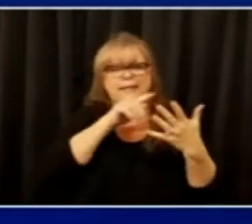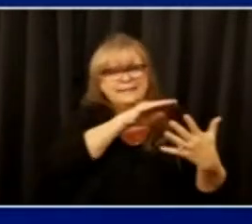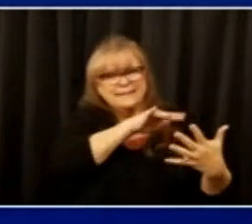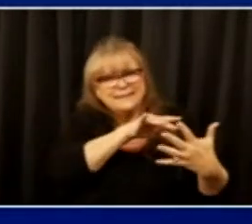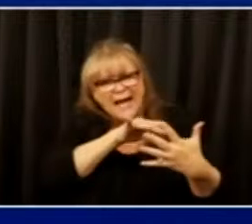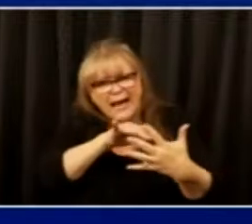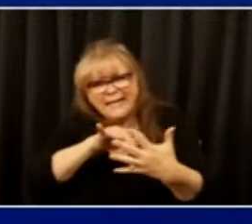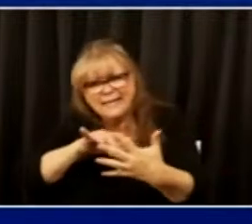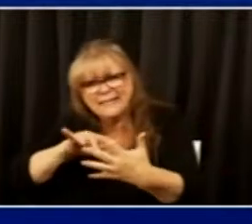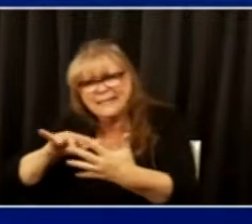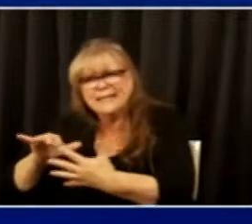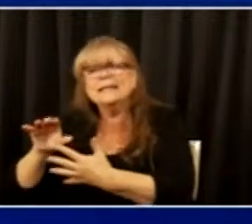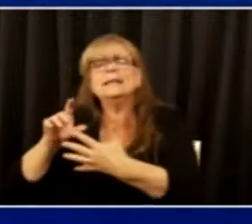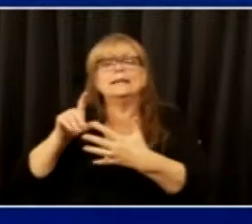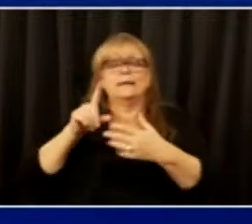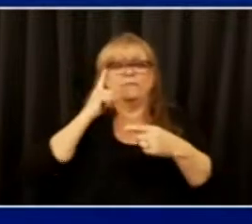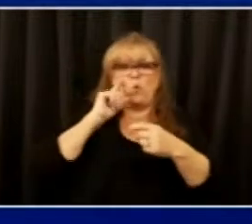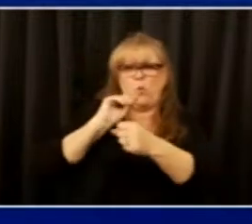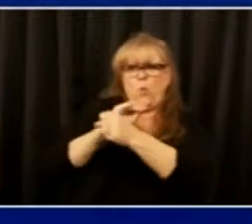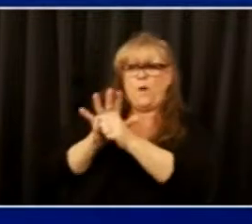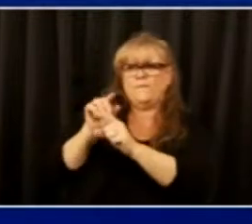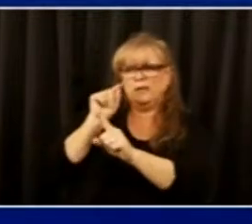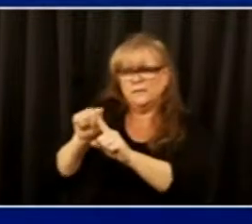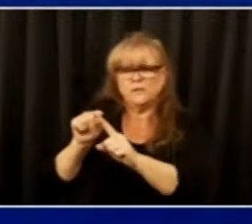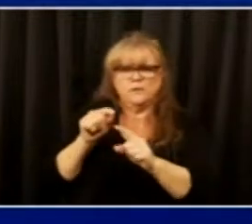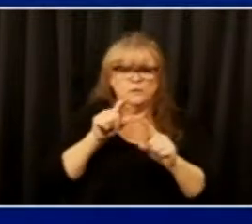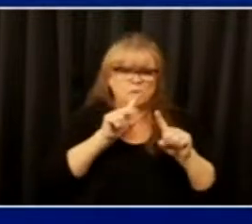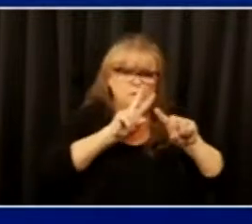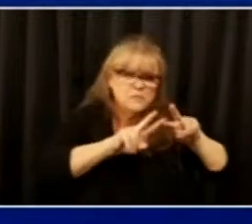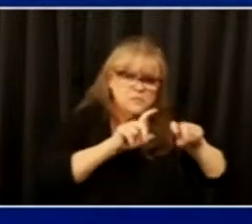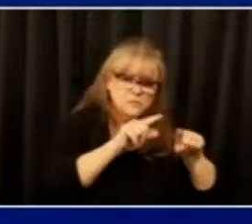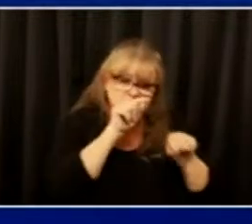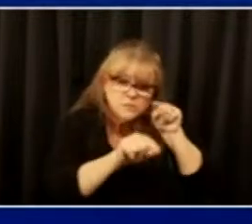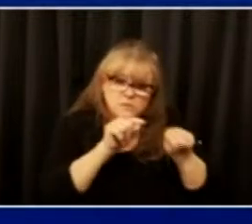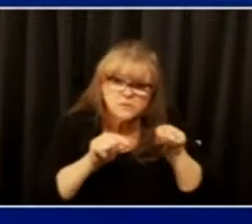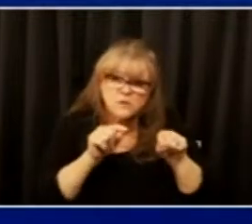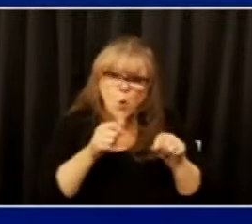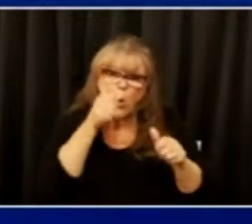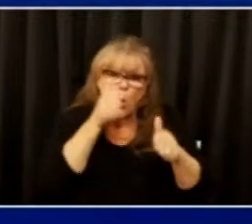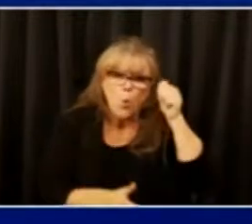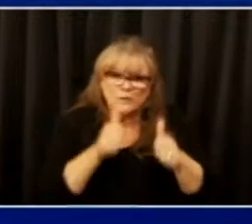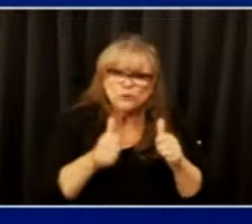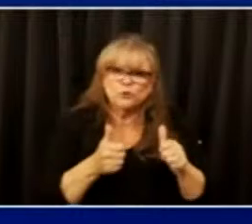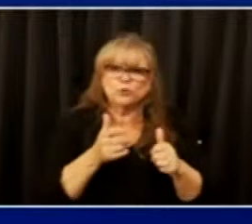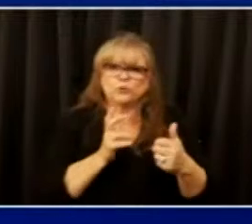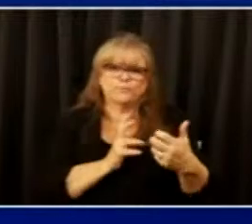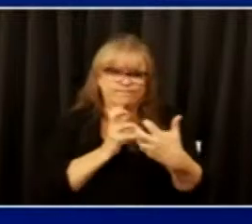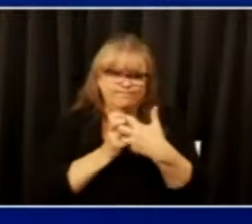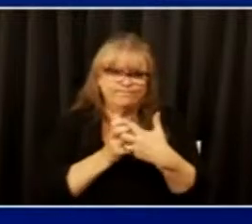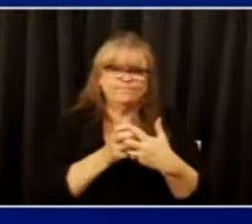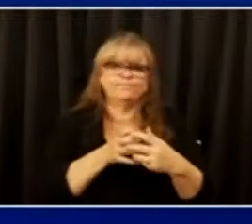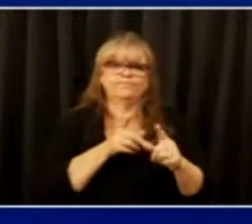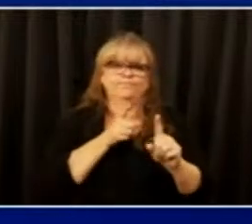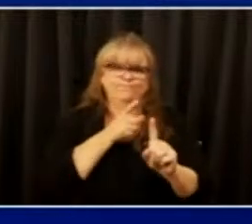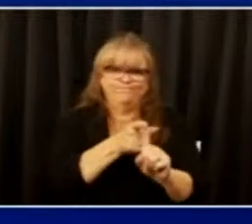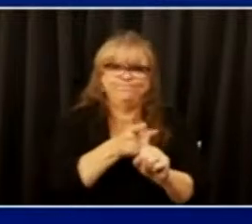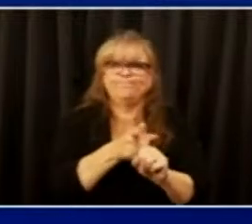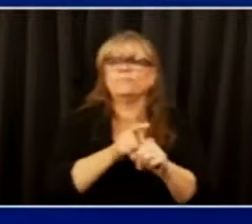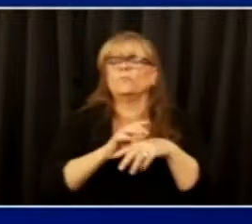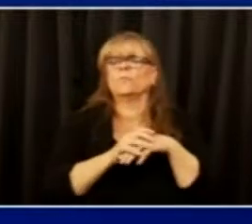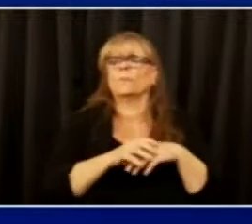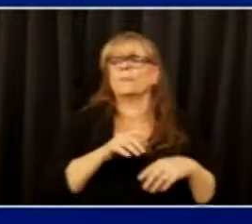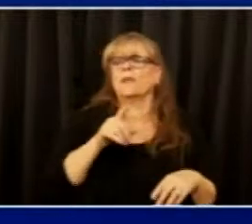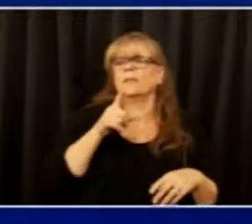very rigorous, transparent process prior to this authorization and recommendation. And then to help make this decision, they reviewed data